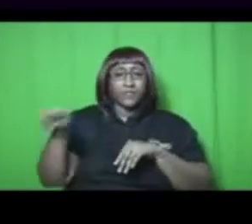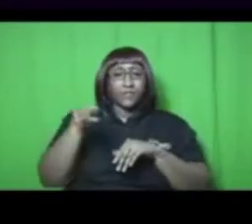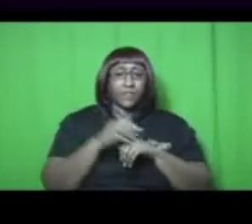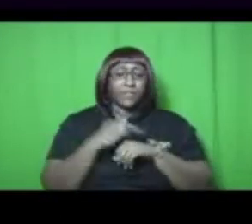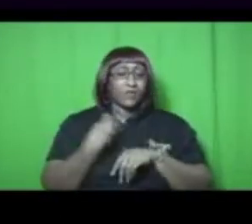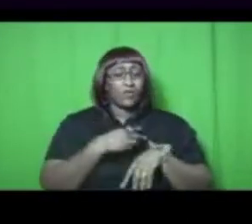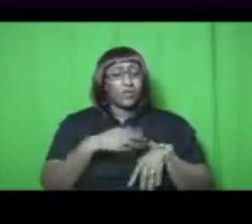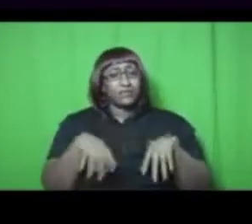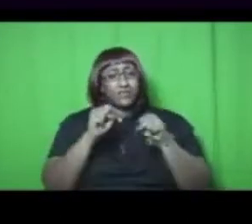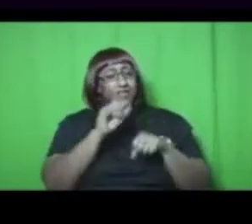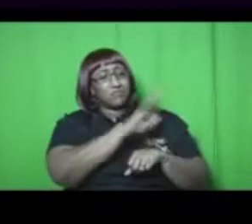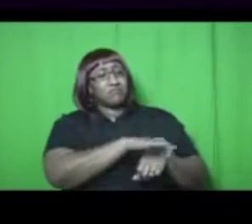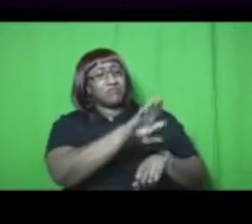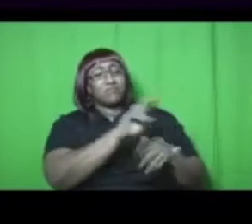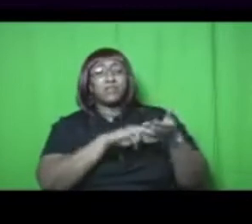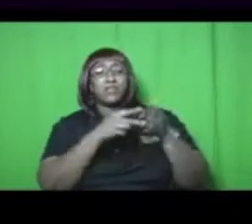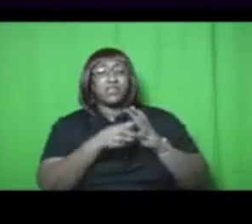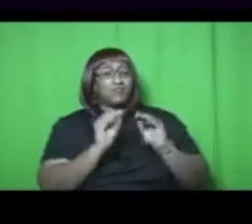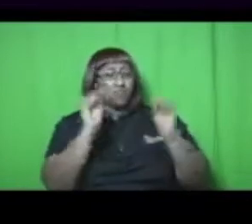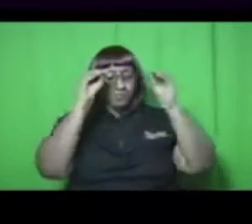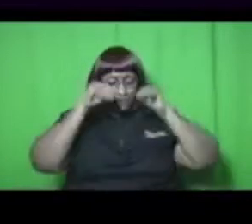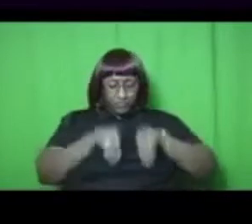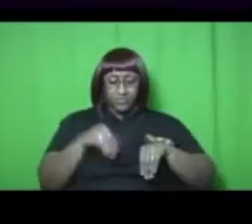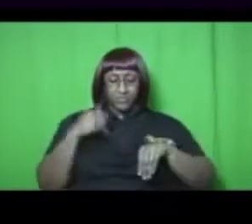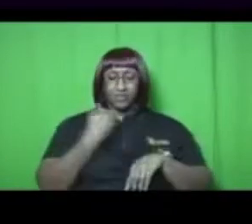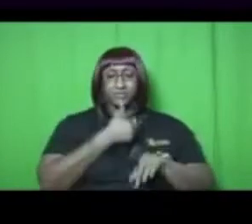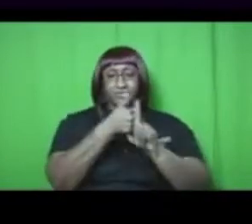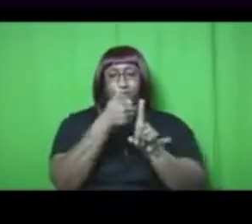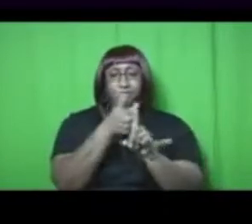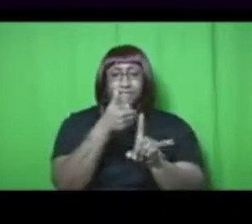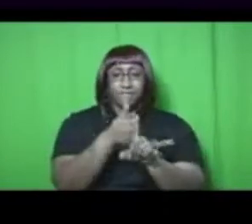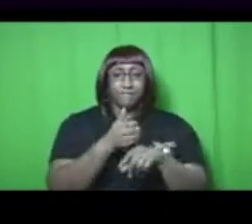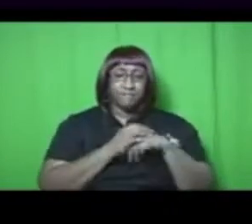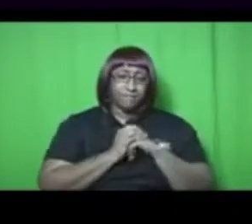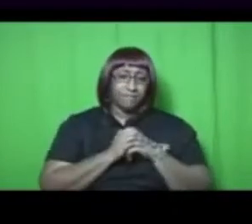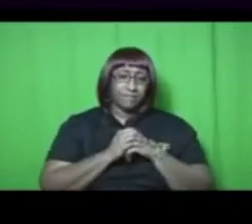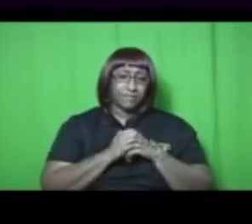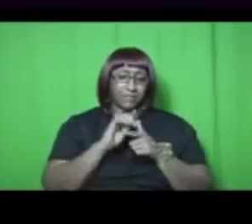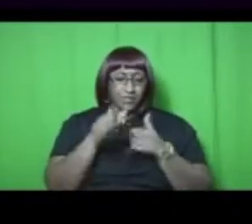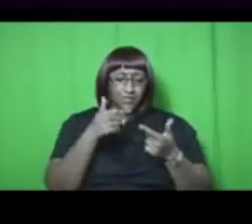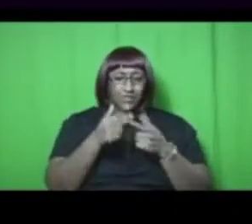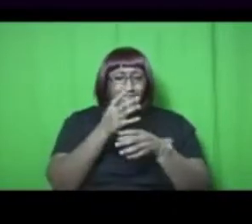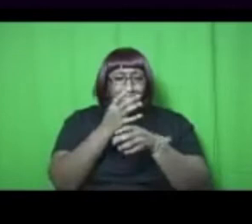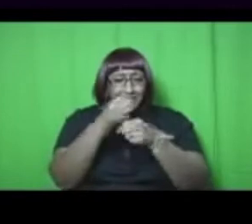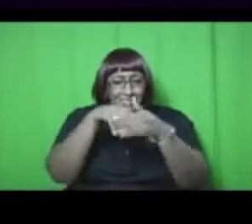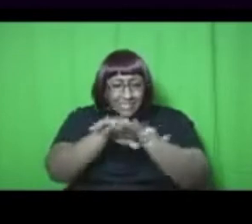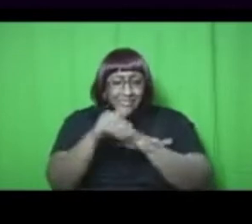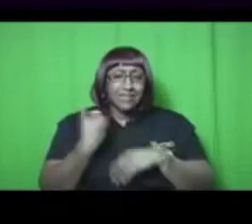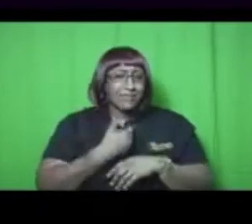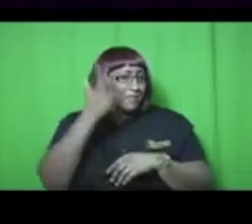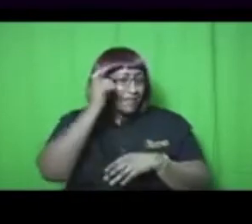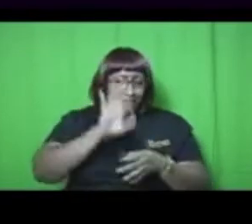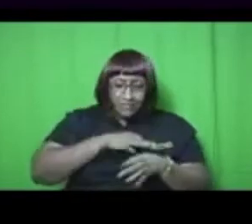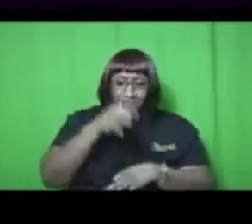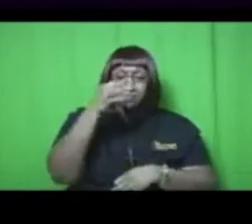we take that definition and put it on ourselves. It is when it gets in our mind and our spirit